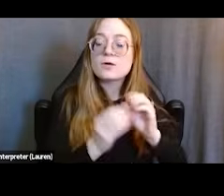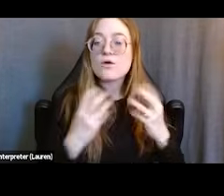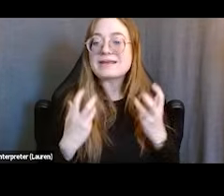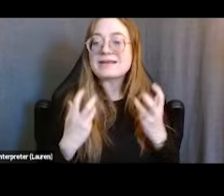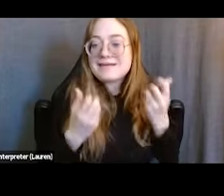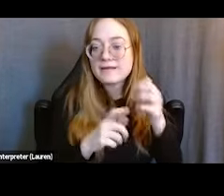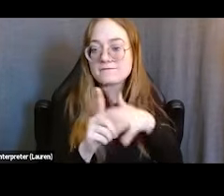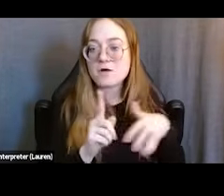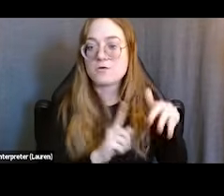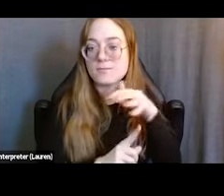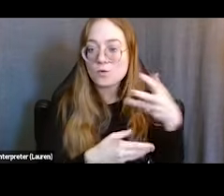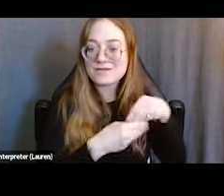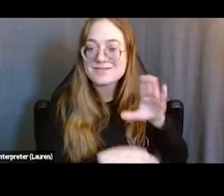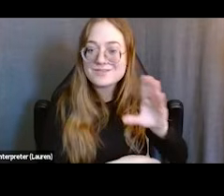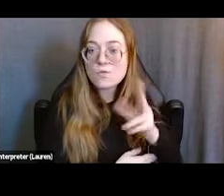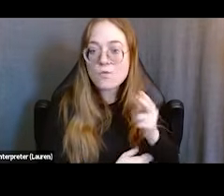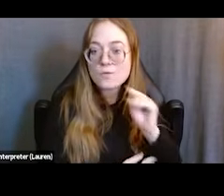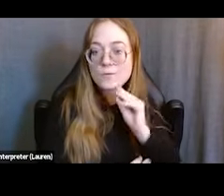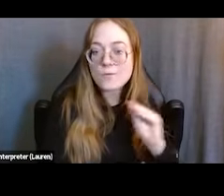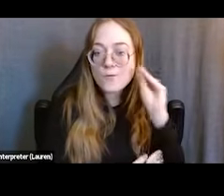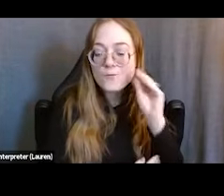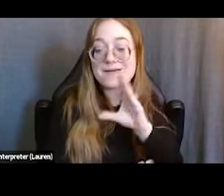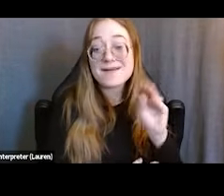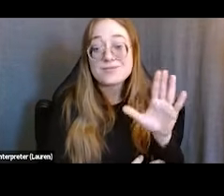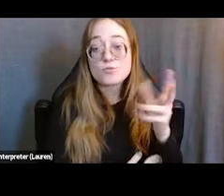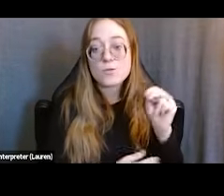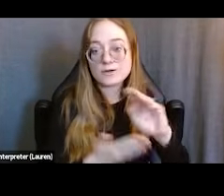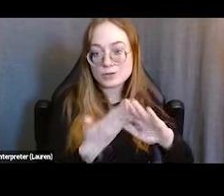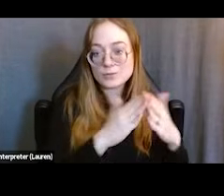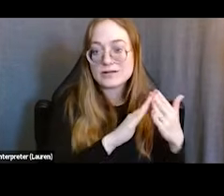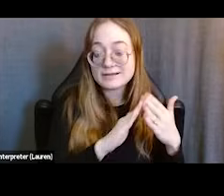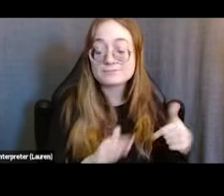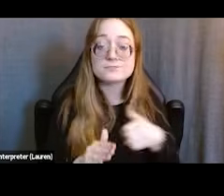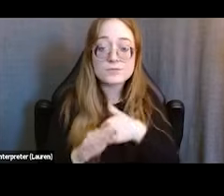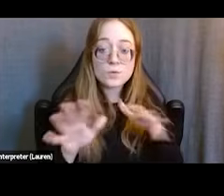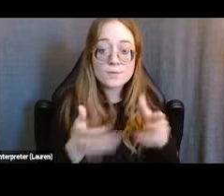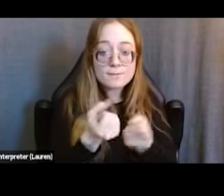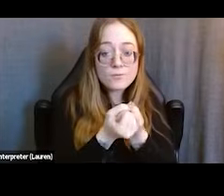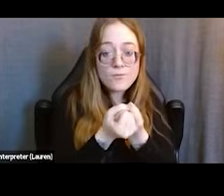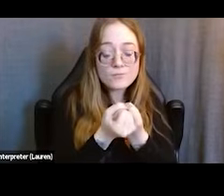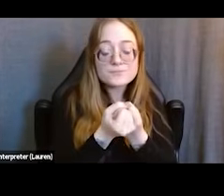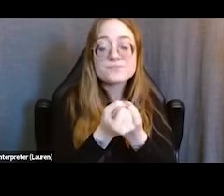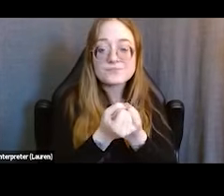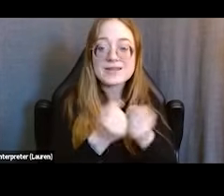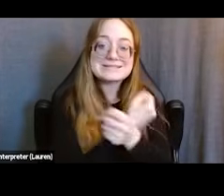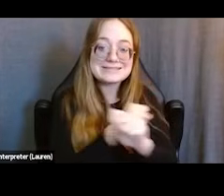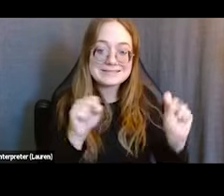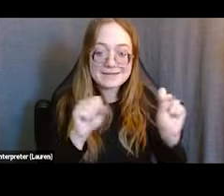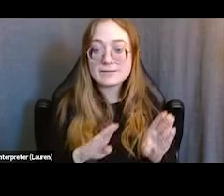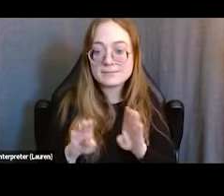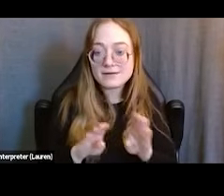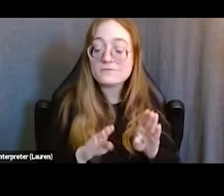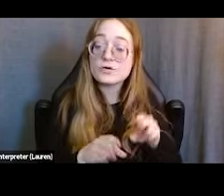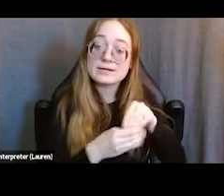people within their own homes and their own communities. That we promote and support safe behavior in the home, schools,